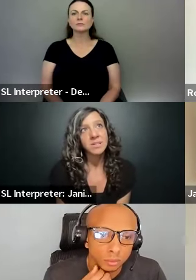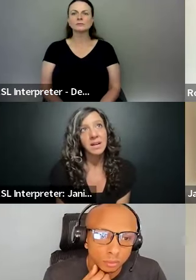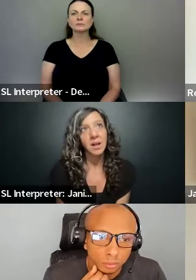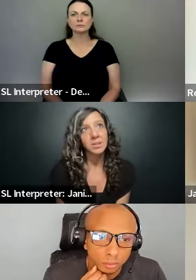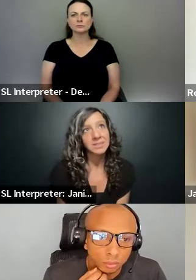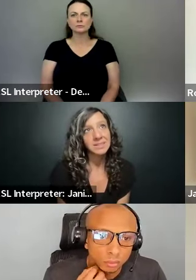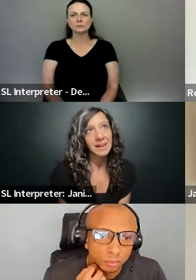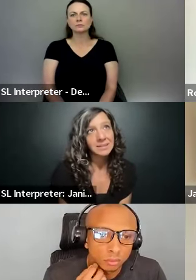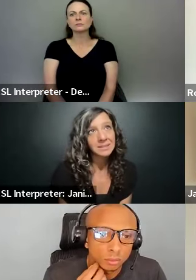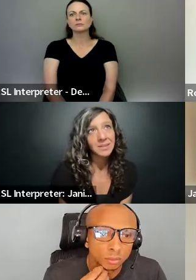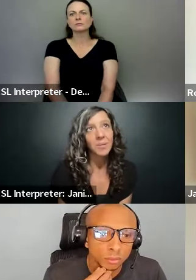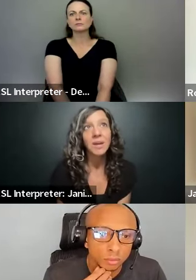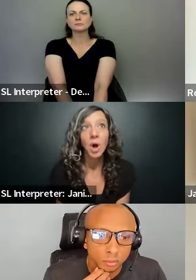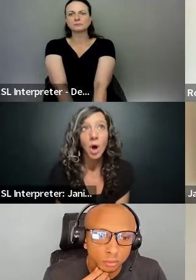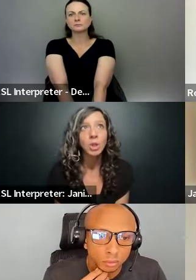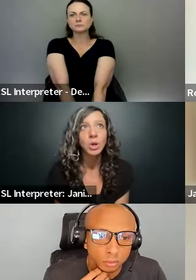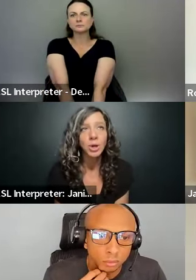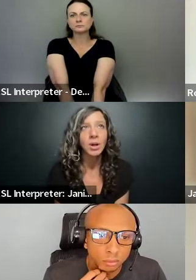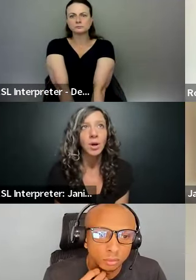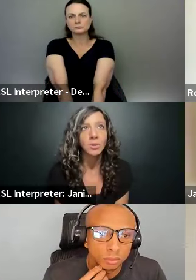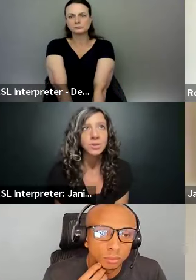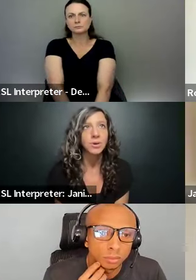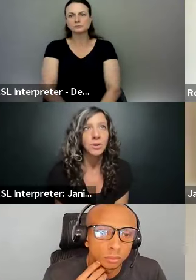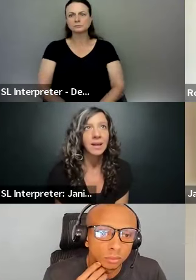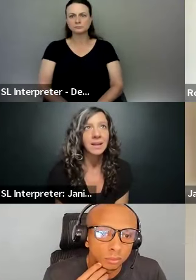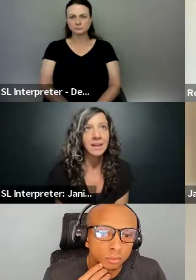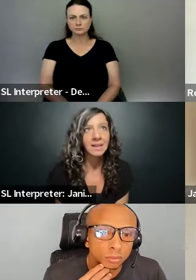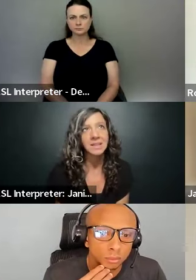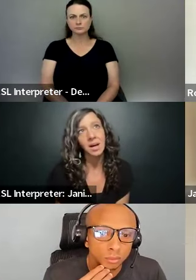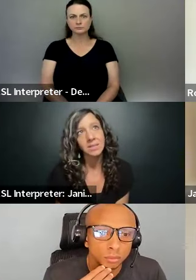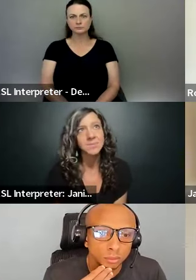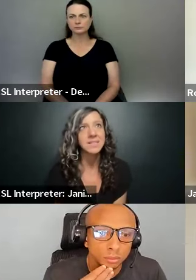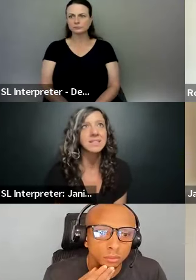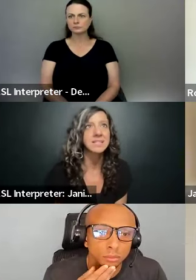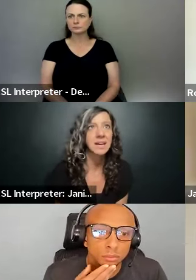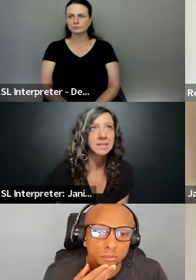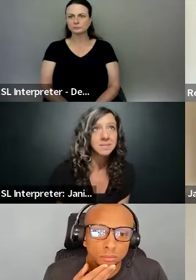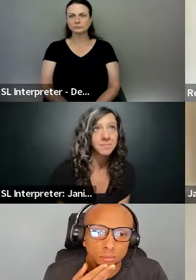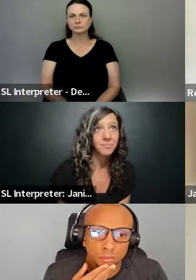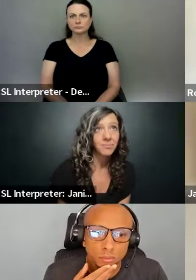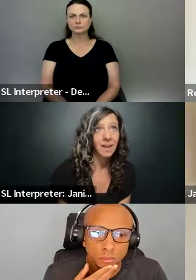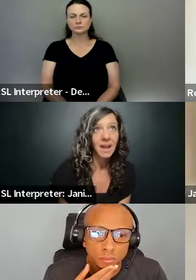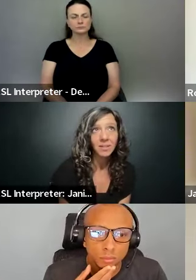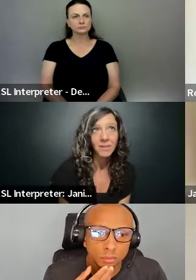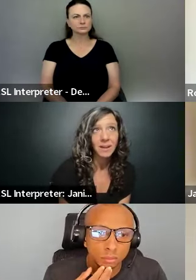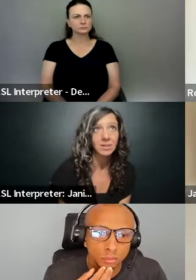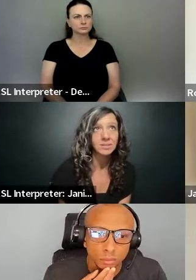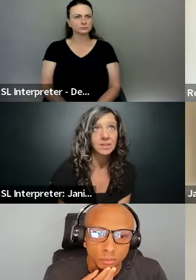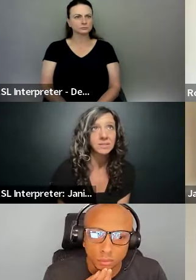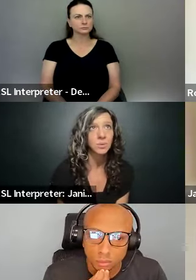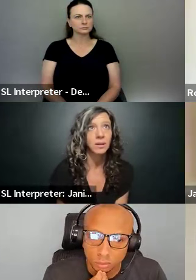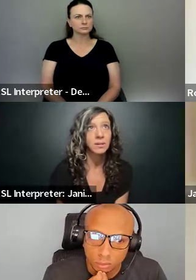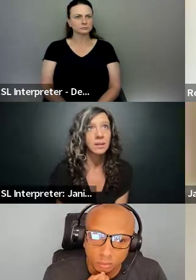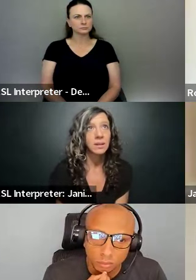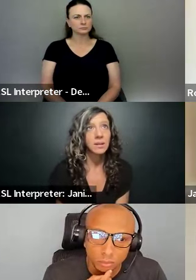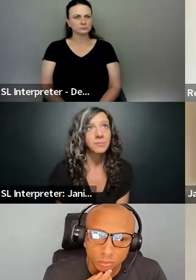concepts for technology signs so that we could all learn also and connect the concepts to the signs and elevate